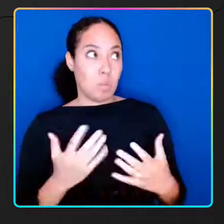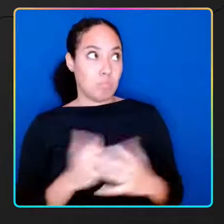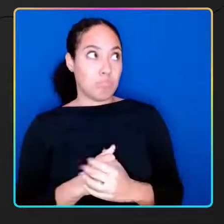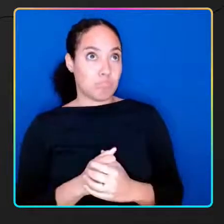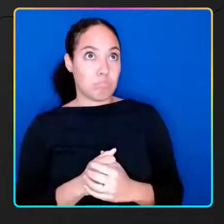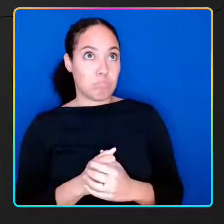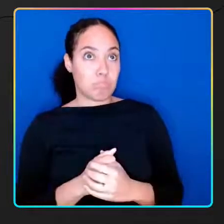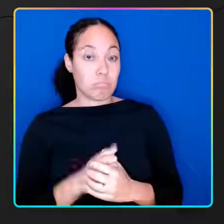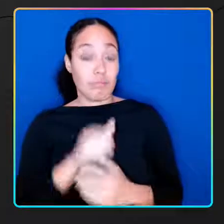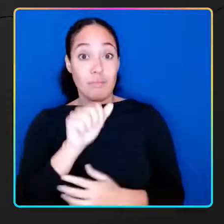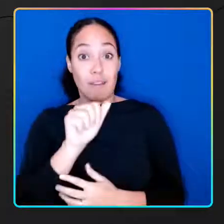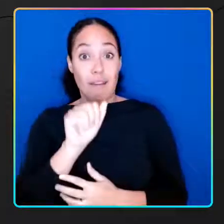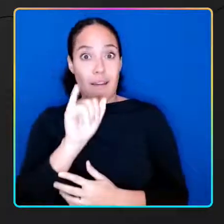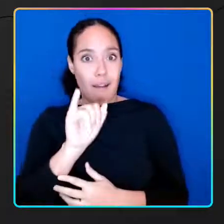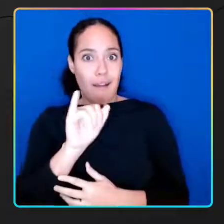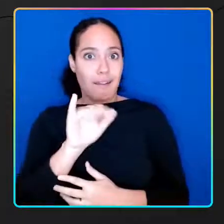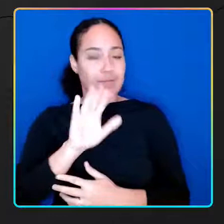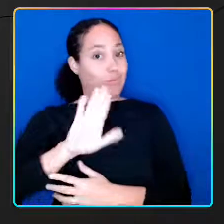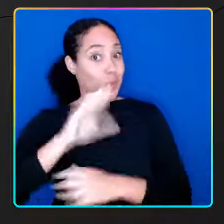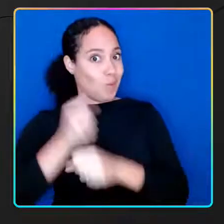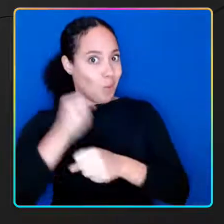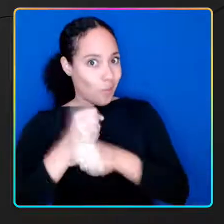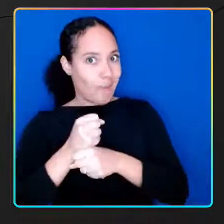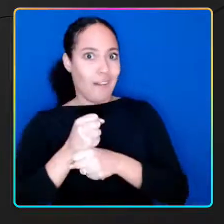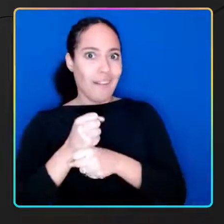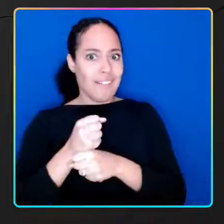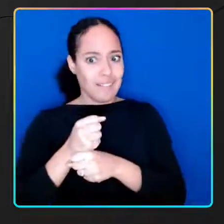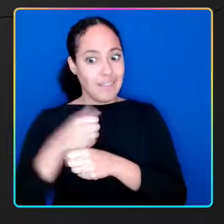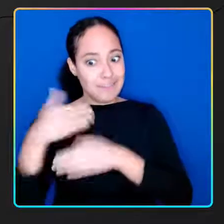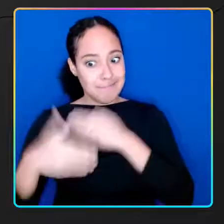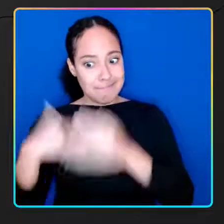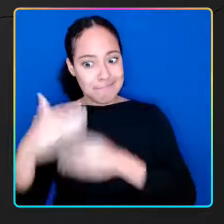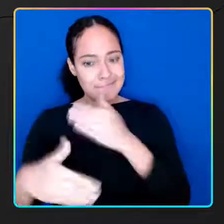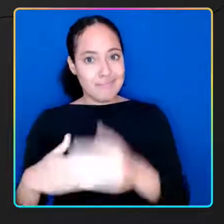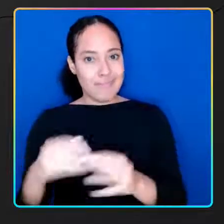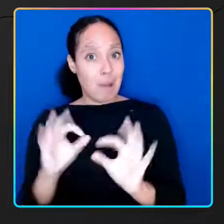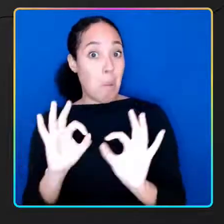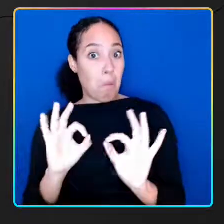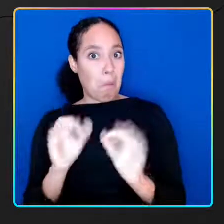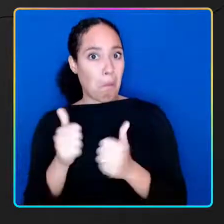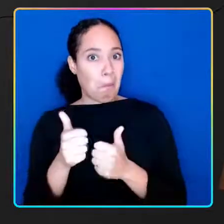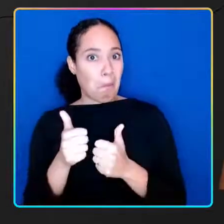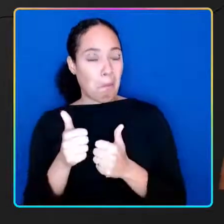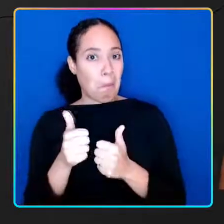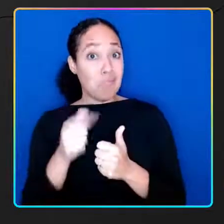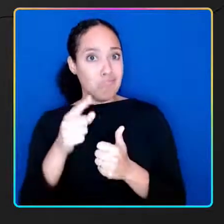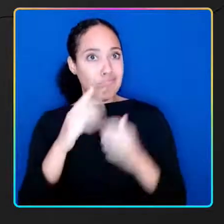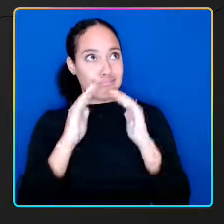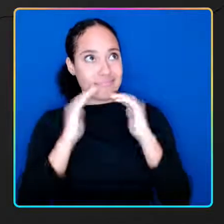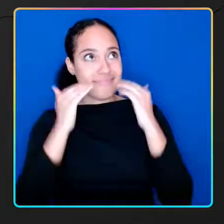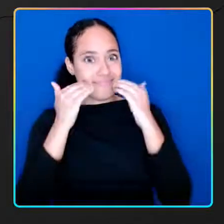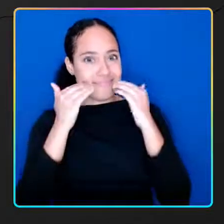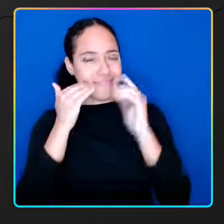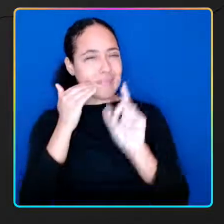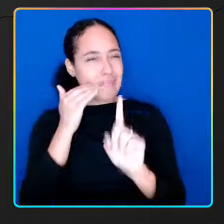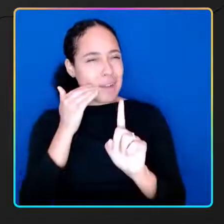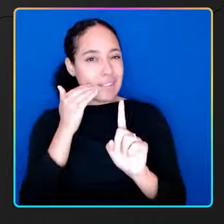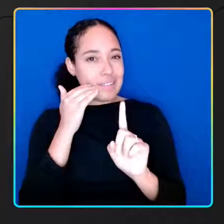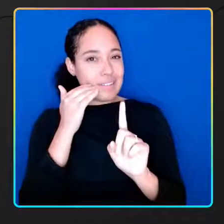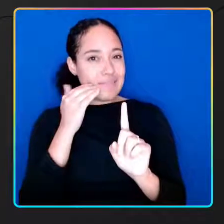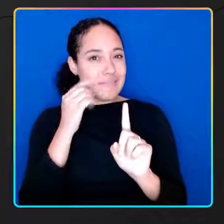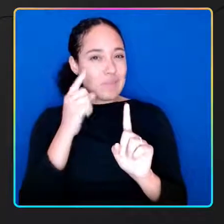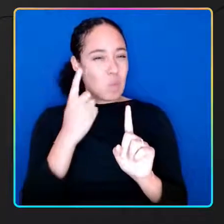work, it all seems really, really nice. And it seems like you have a lot of fun. But there must be something really